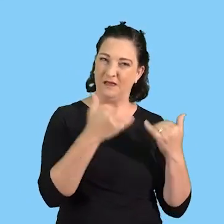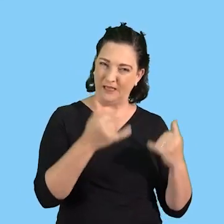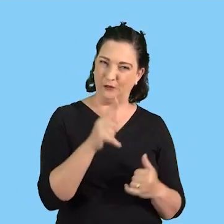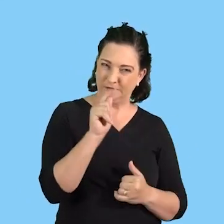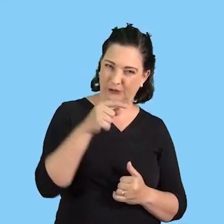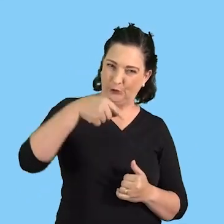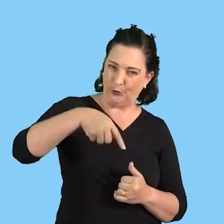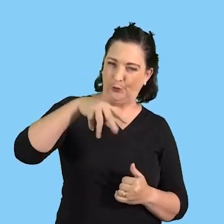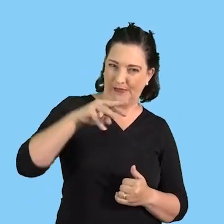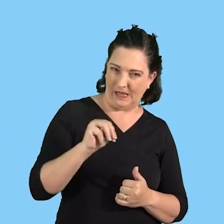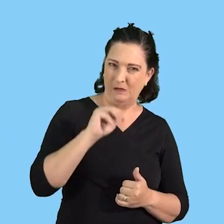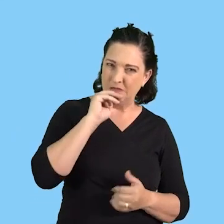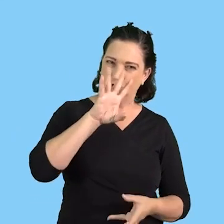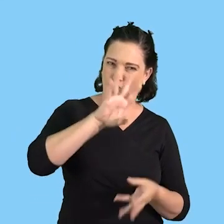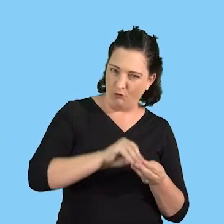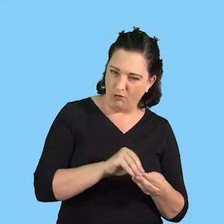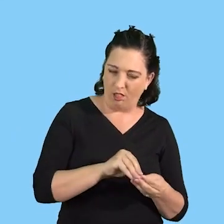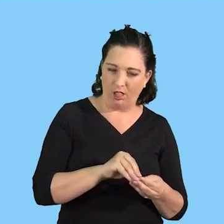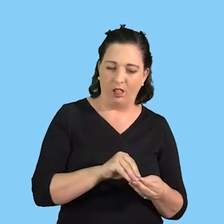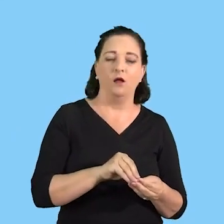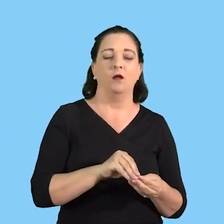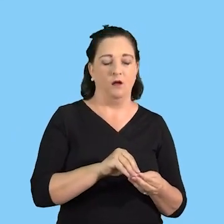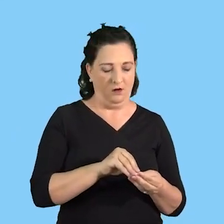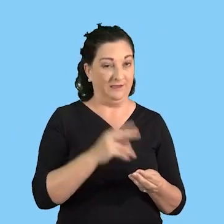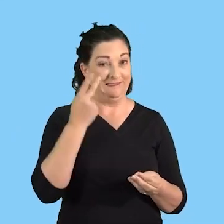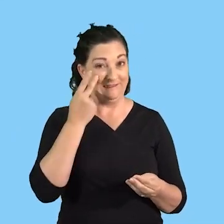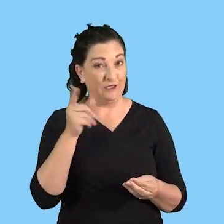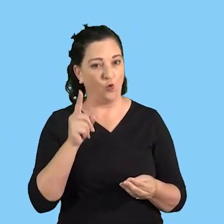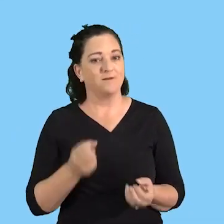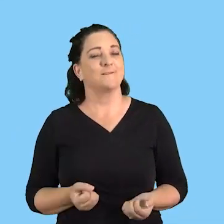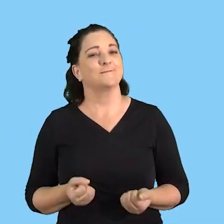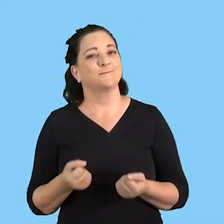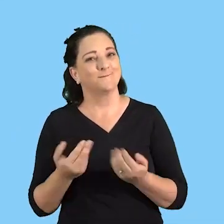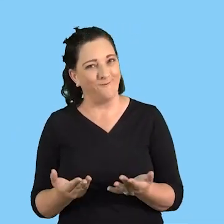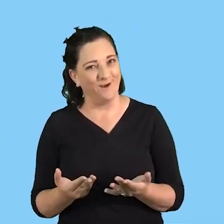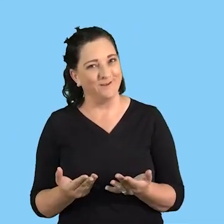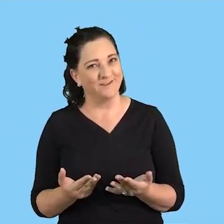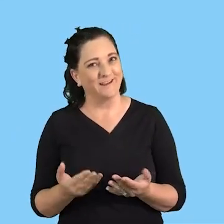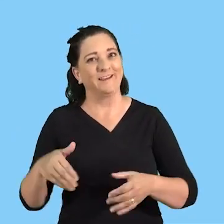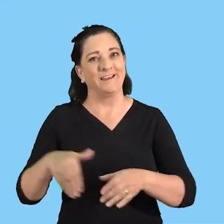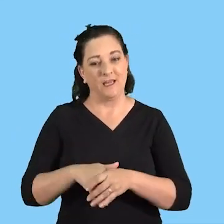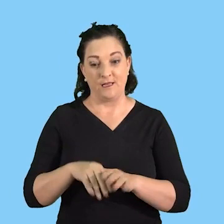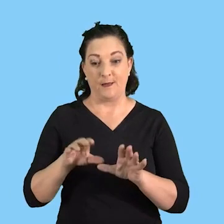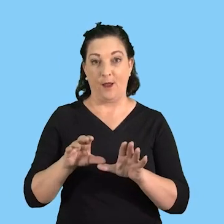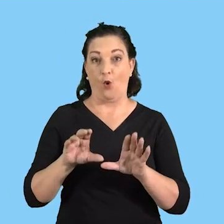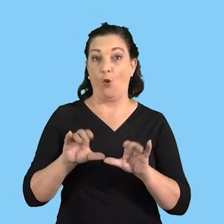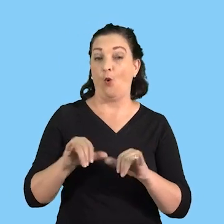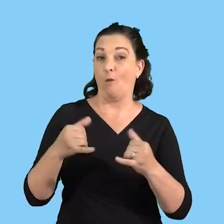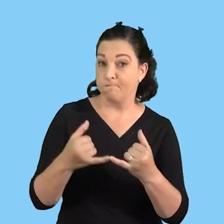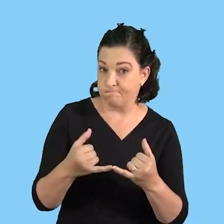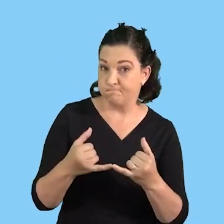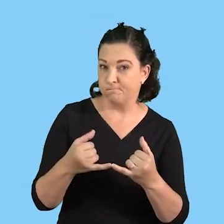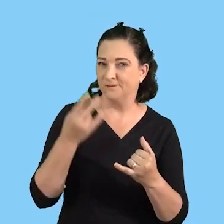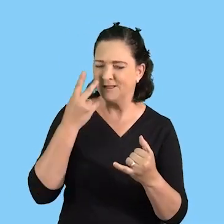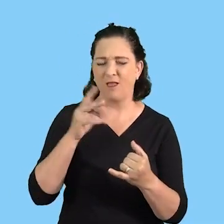come to total quality management, we are looking at the service of the entire organization. So here